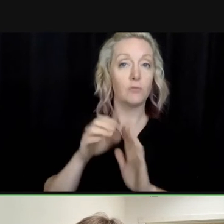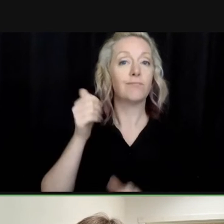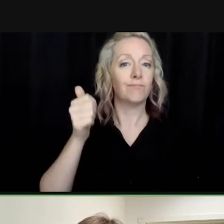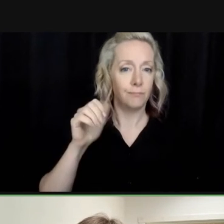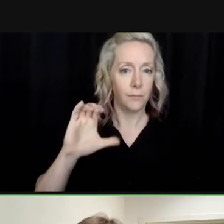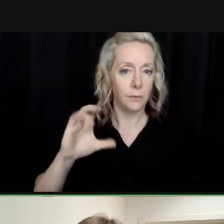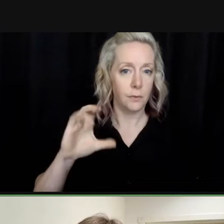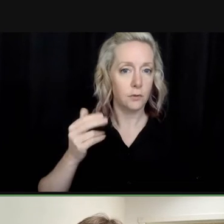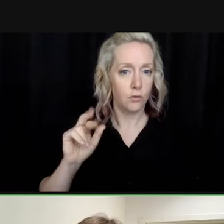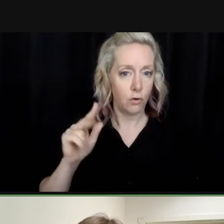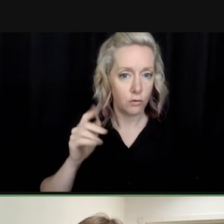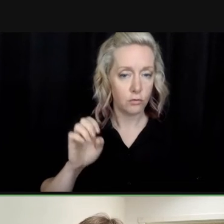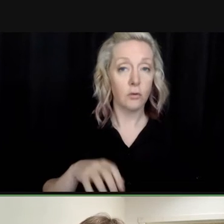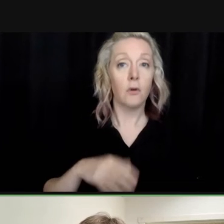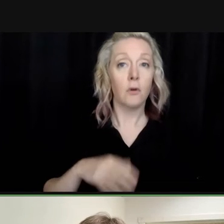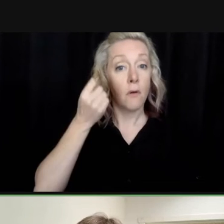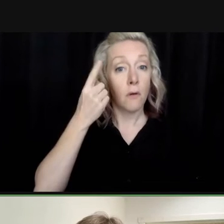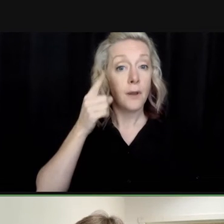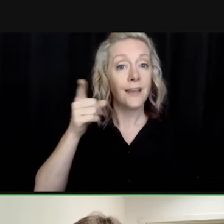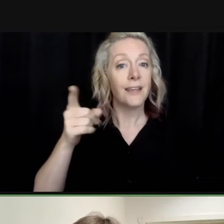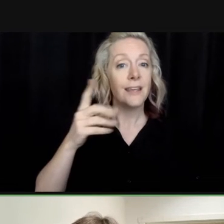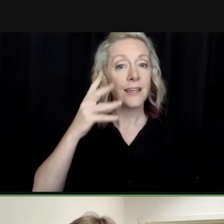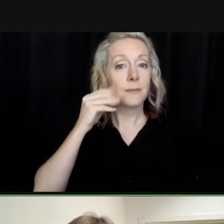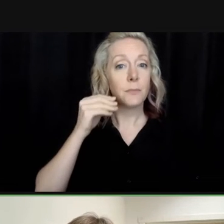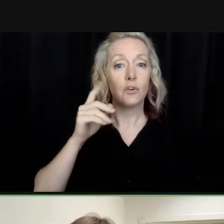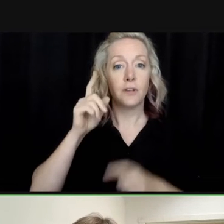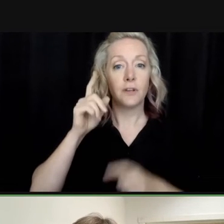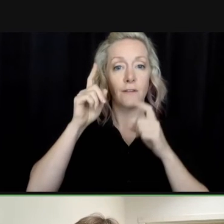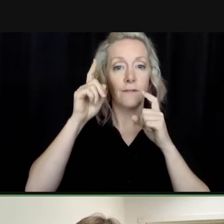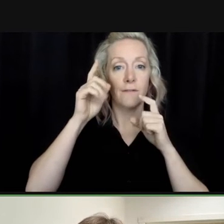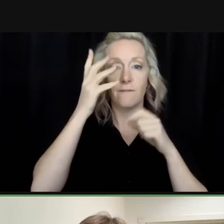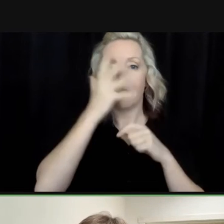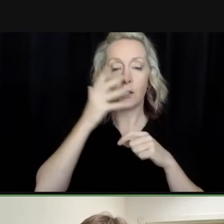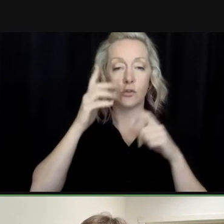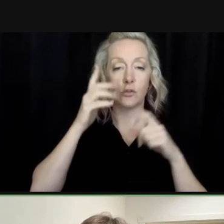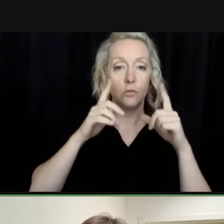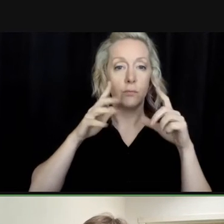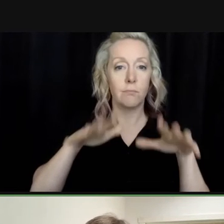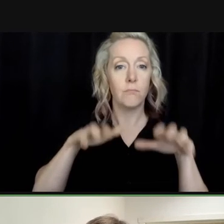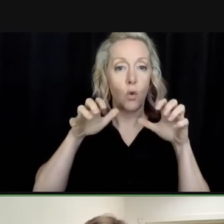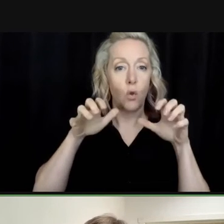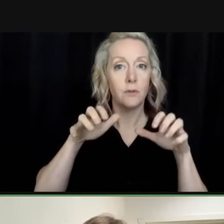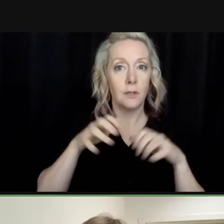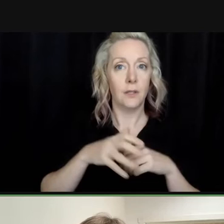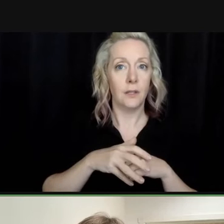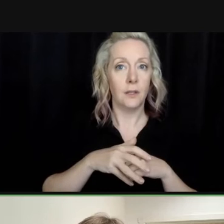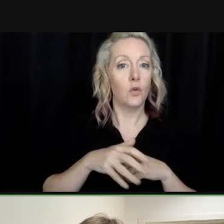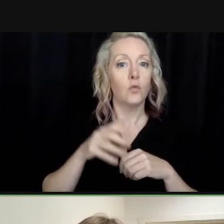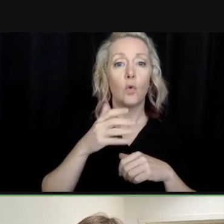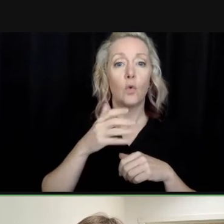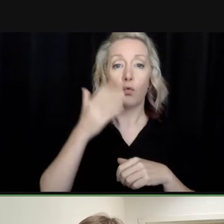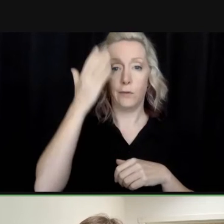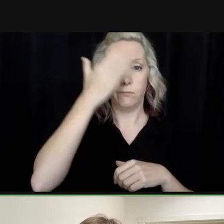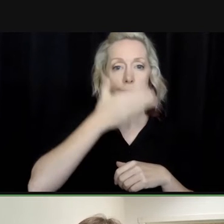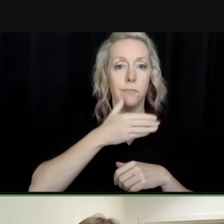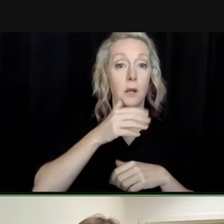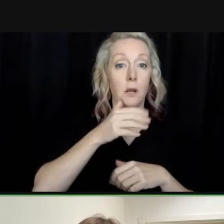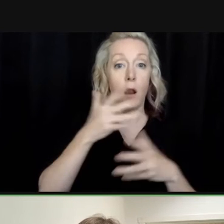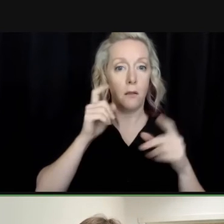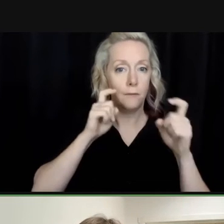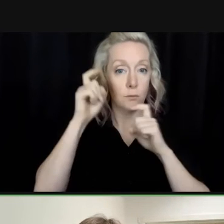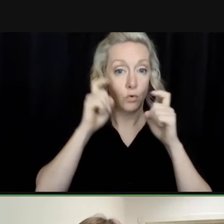syndrome, and but he experiences facial palsy because of it, so he's not really doesn't have a lot of expression. So